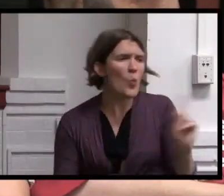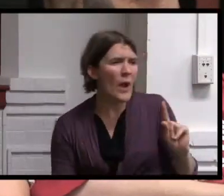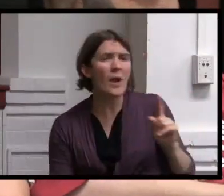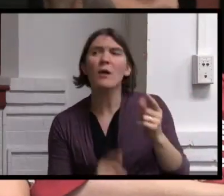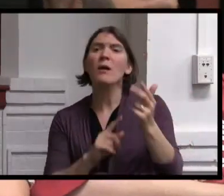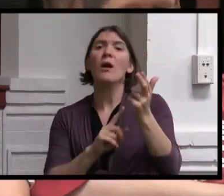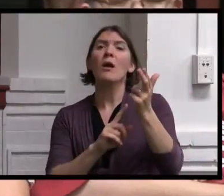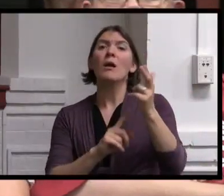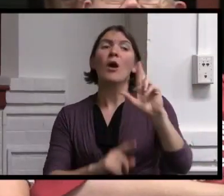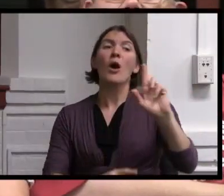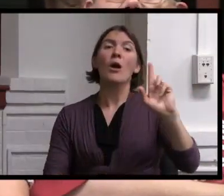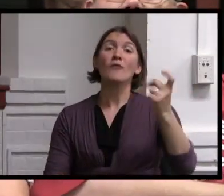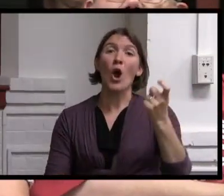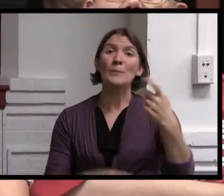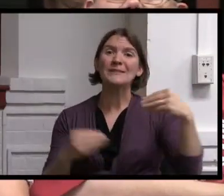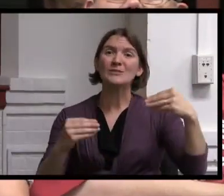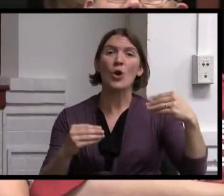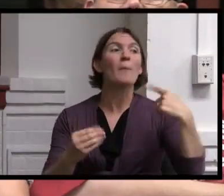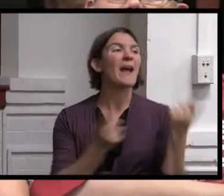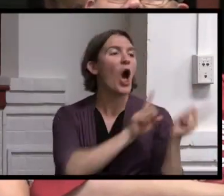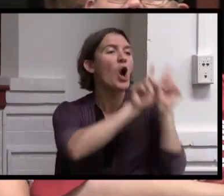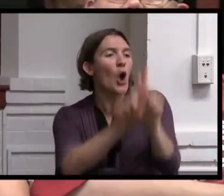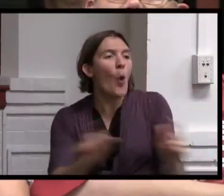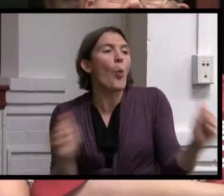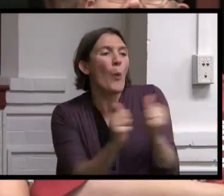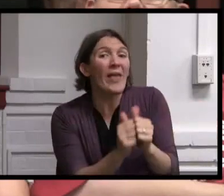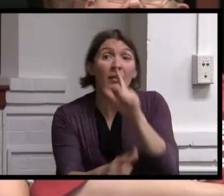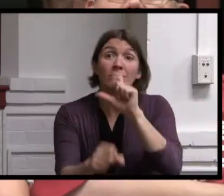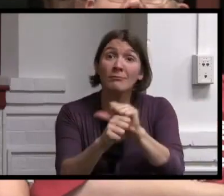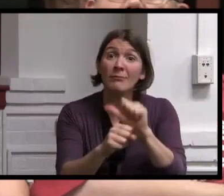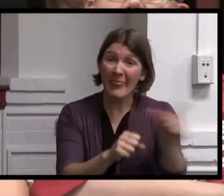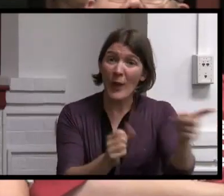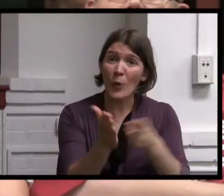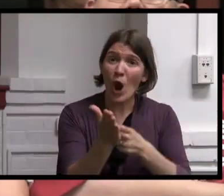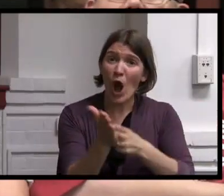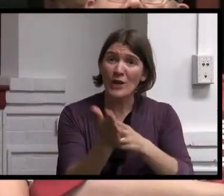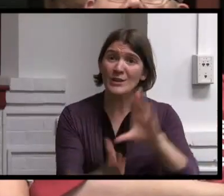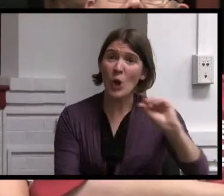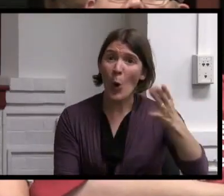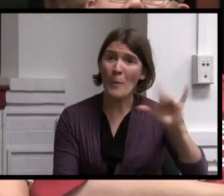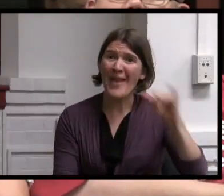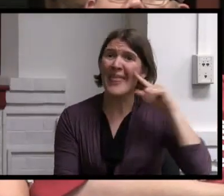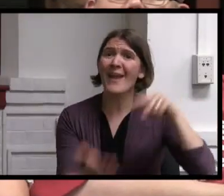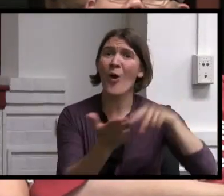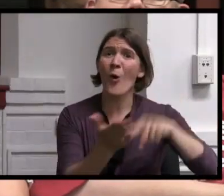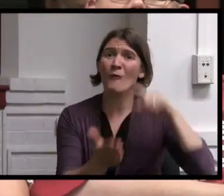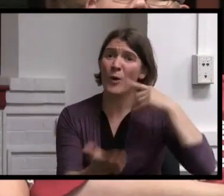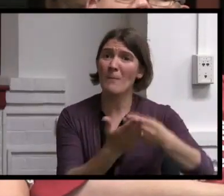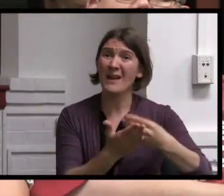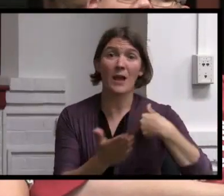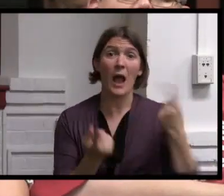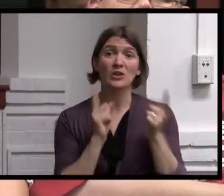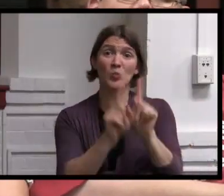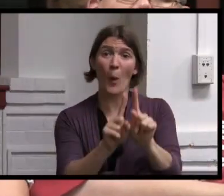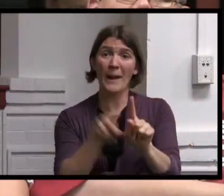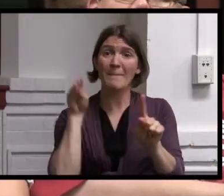front? Okay, let's go. Exactly. Let's go. And you know what? It was a copay. Good. For that amount of money. Somebody else came and wanted